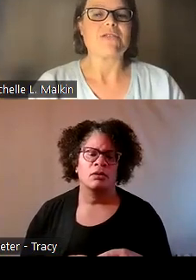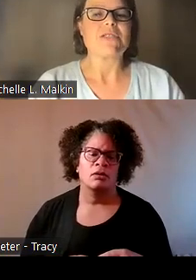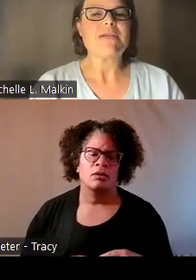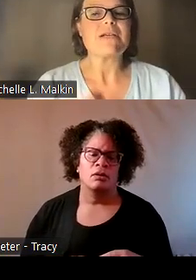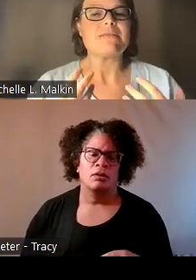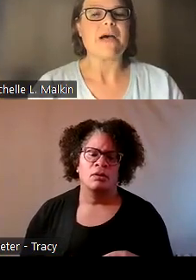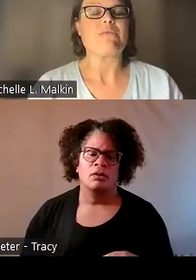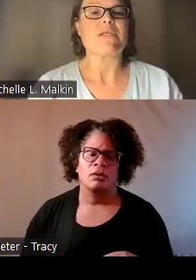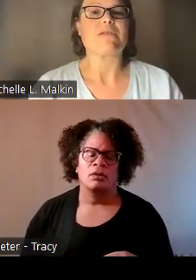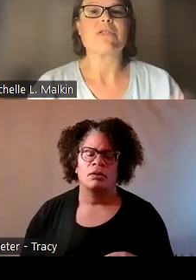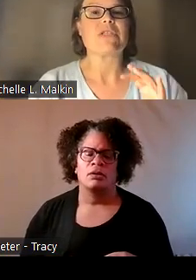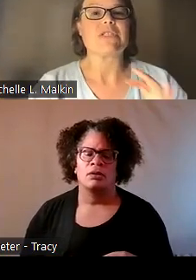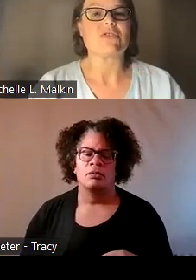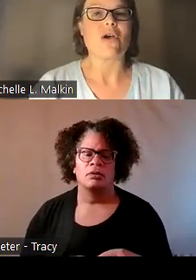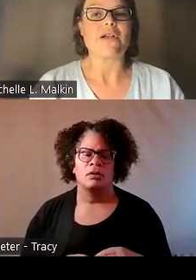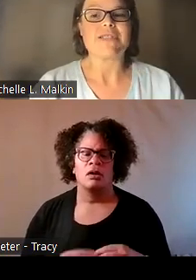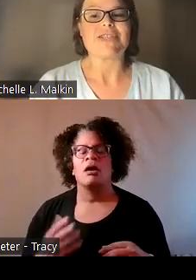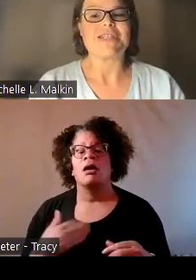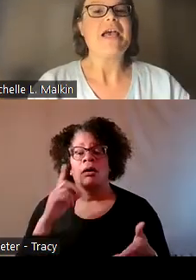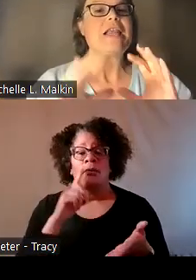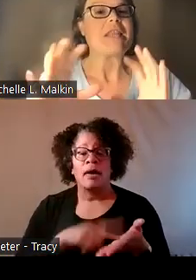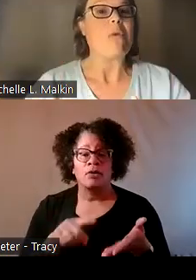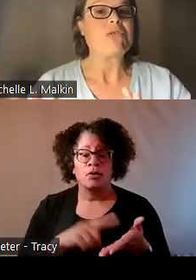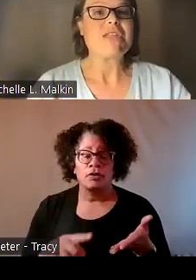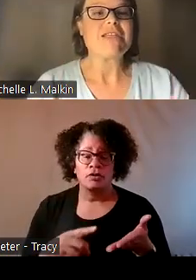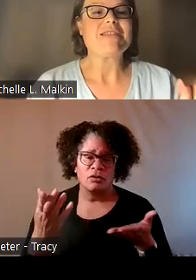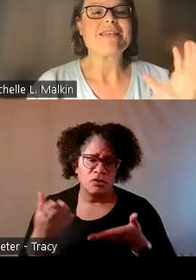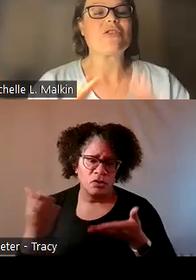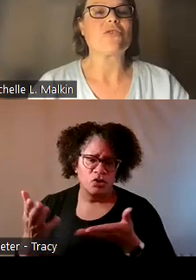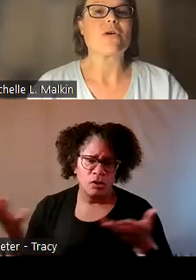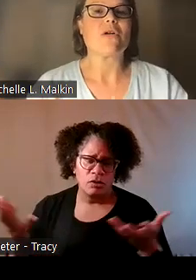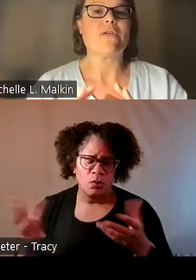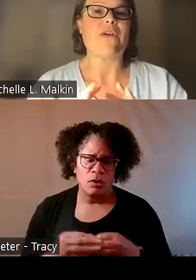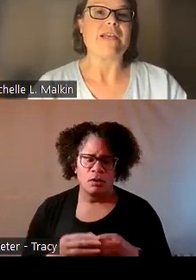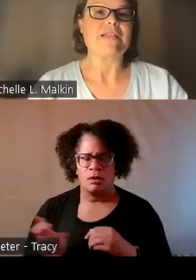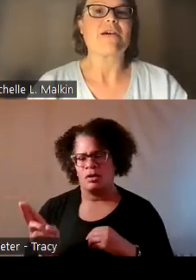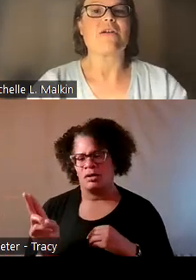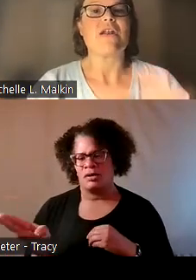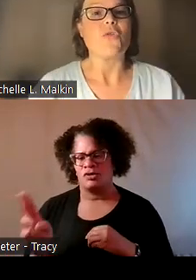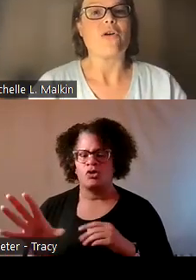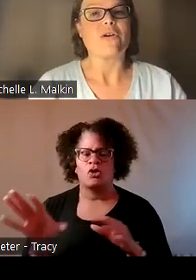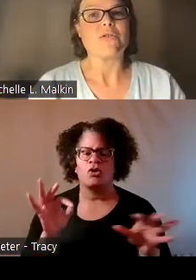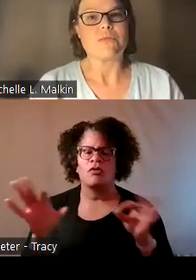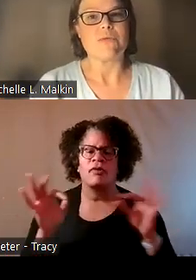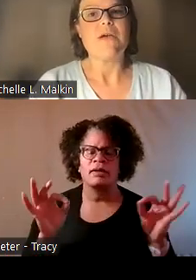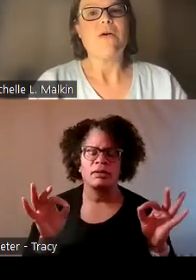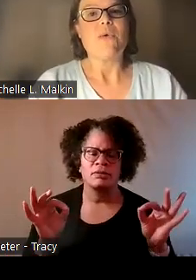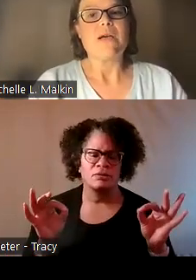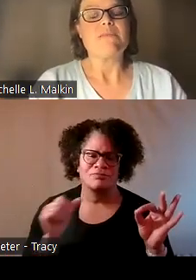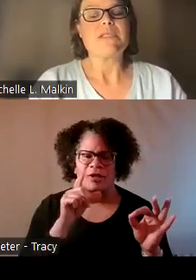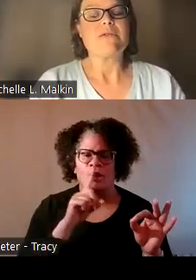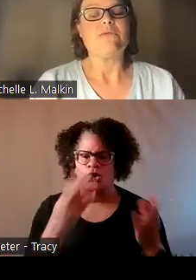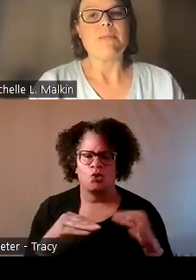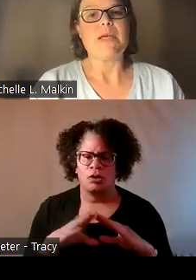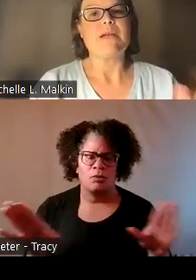very interesting because my research strongly suggests that most of these historical findings are no longer true when